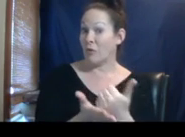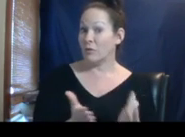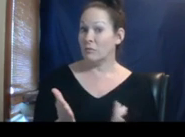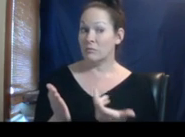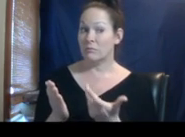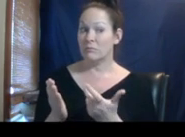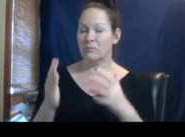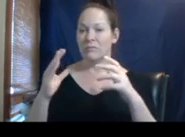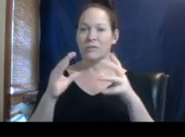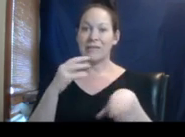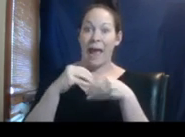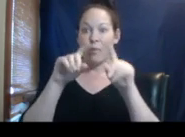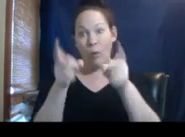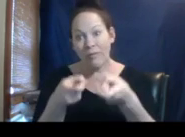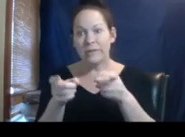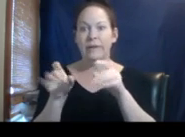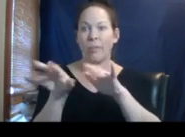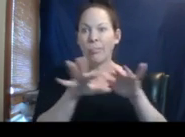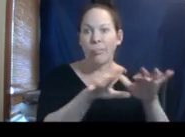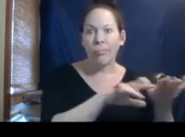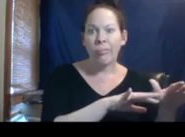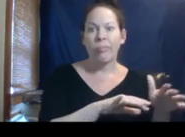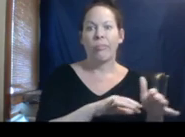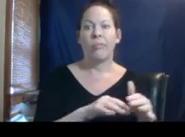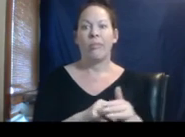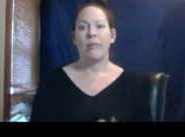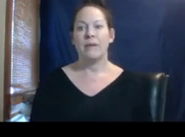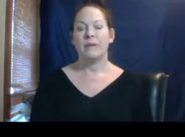your parentheses will help. So negative